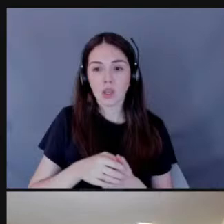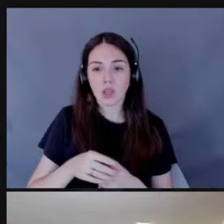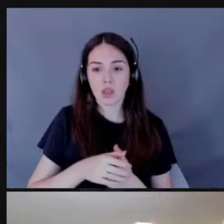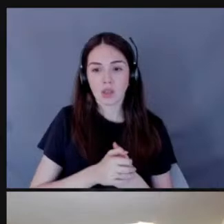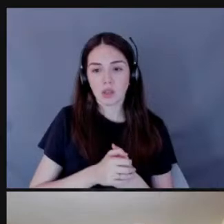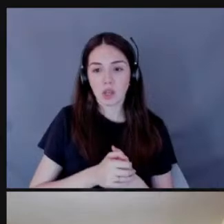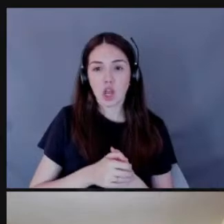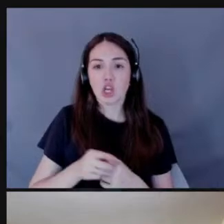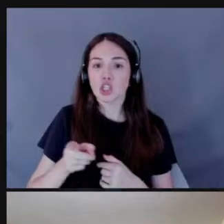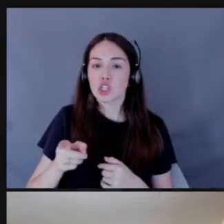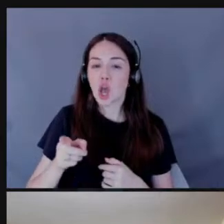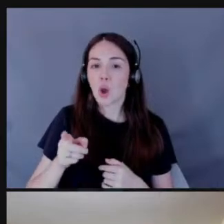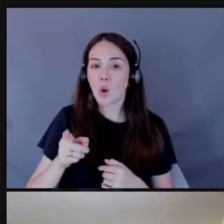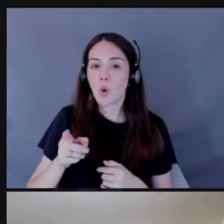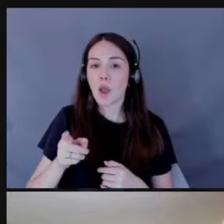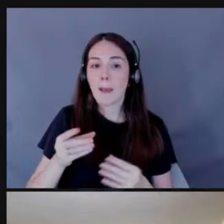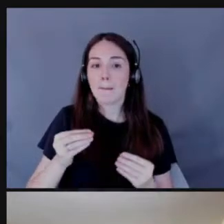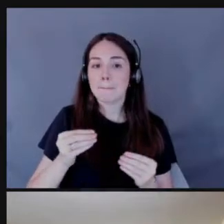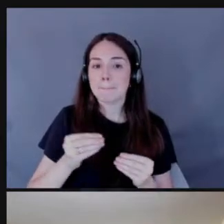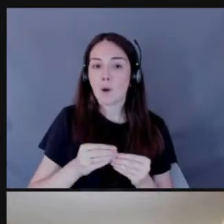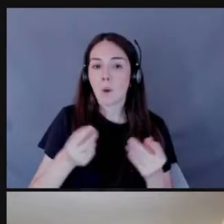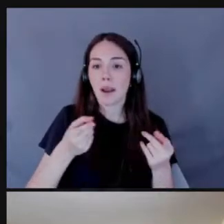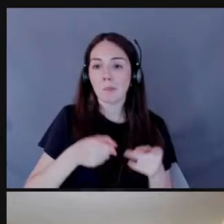becoming more legitimate in the early 80s.